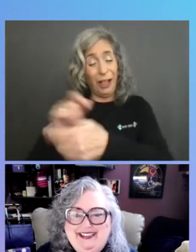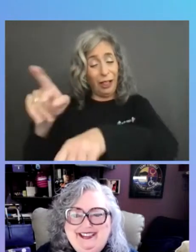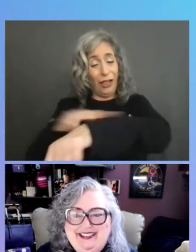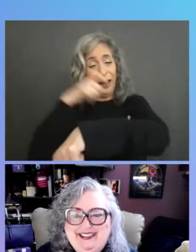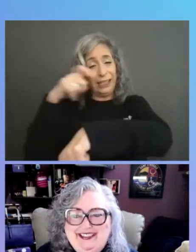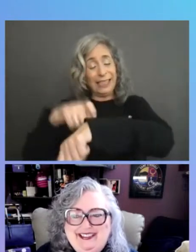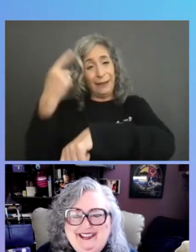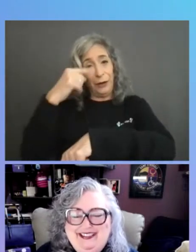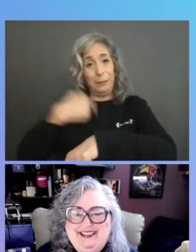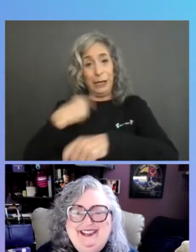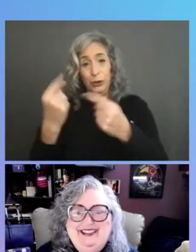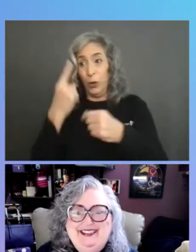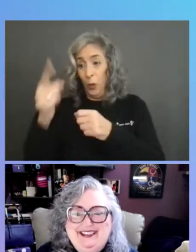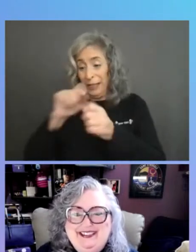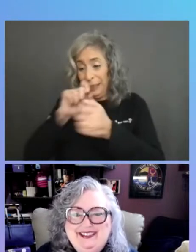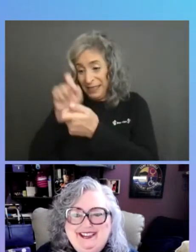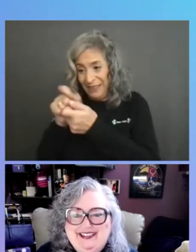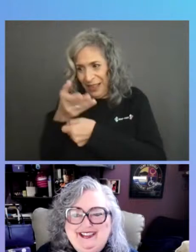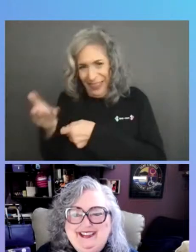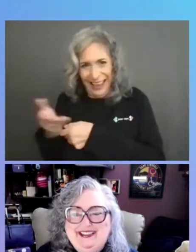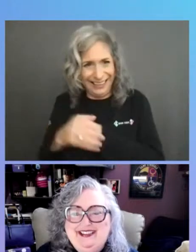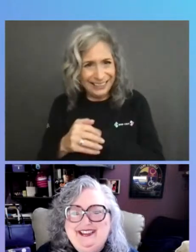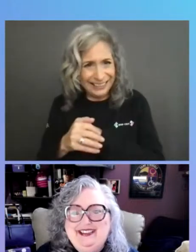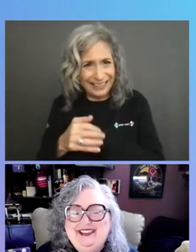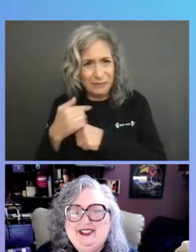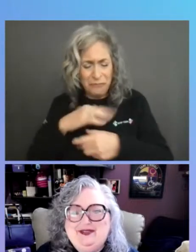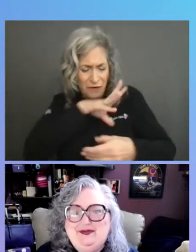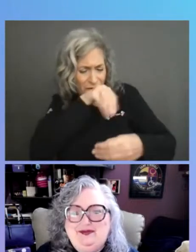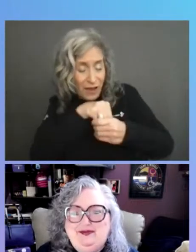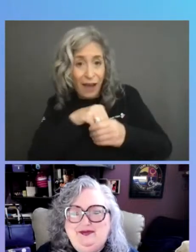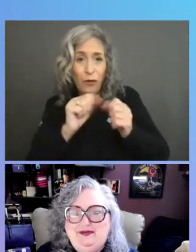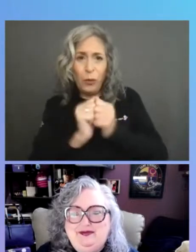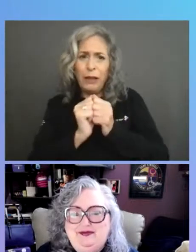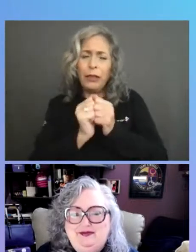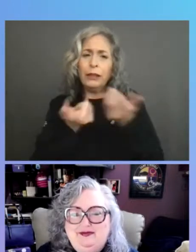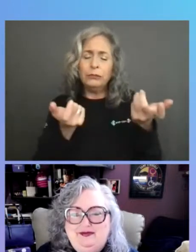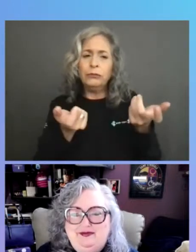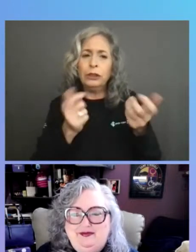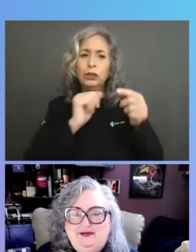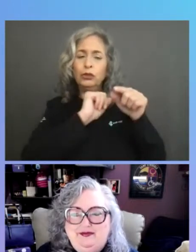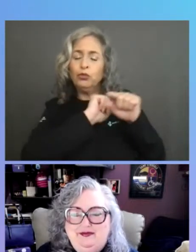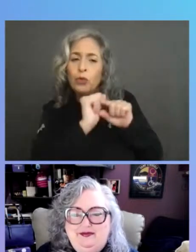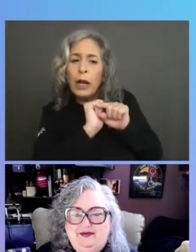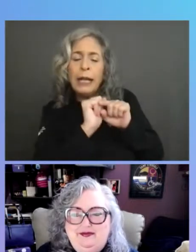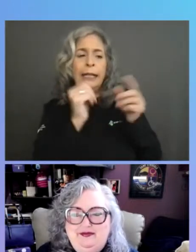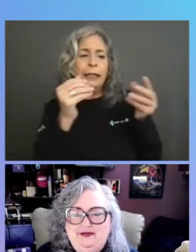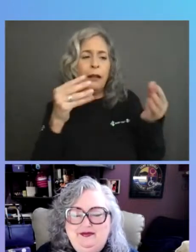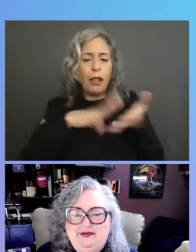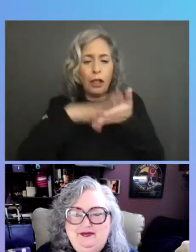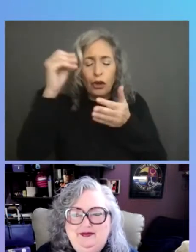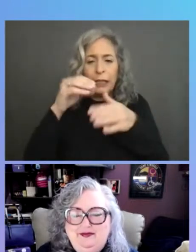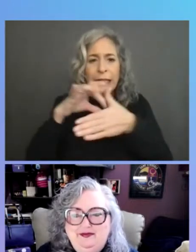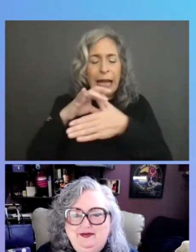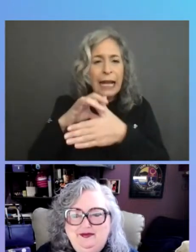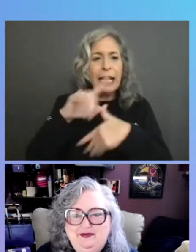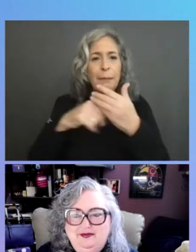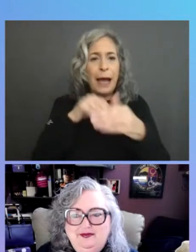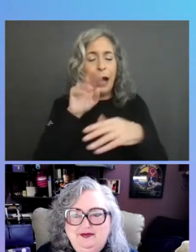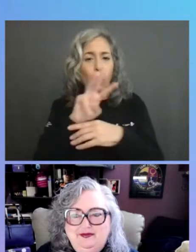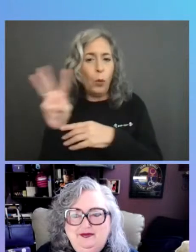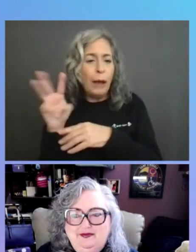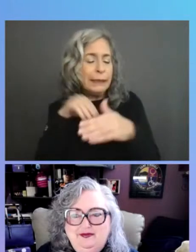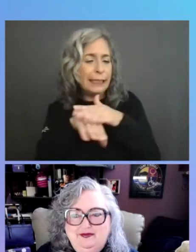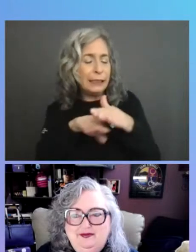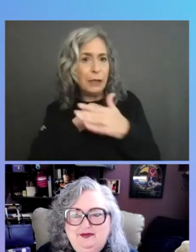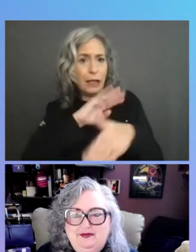any one thing. I've been involved in creating learning content about web accessibility during this